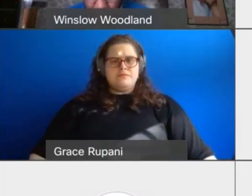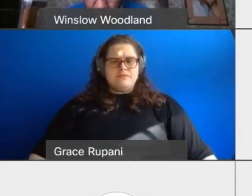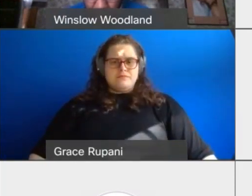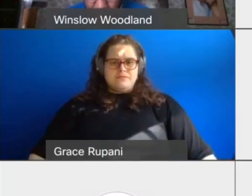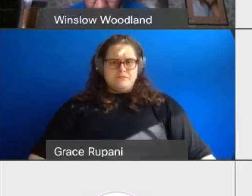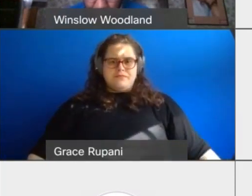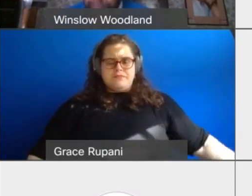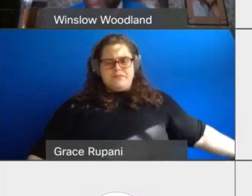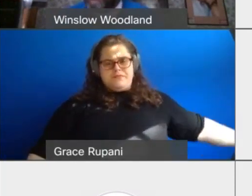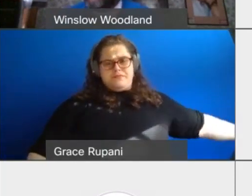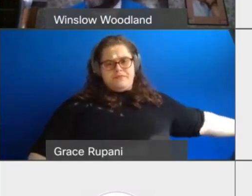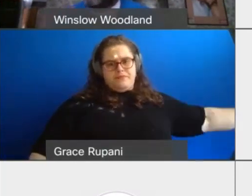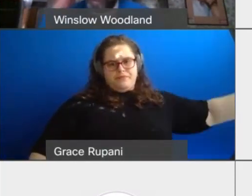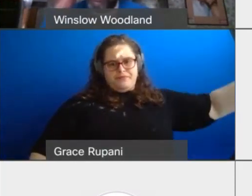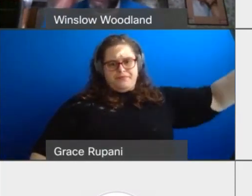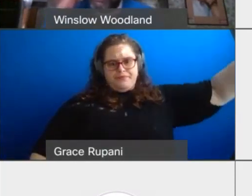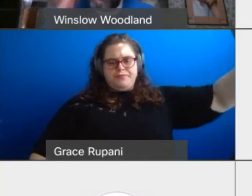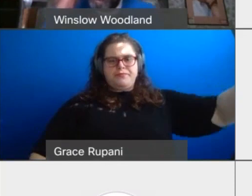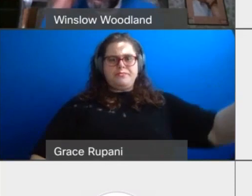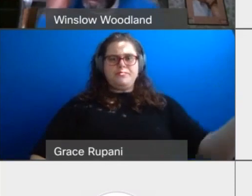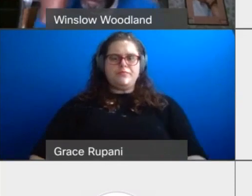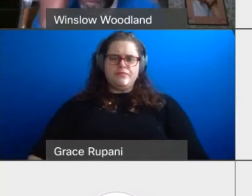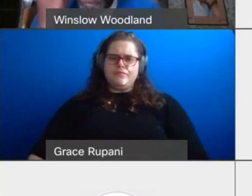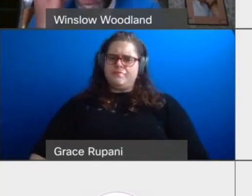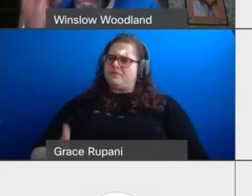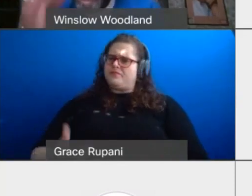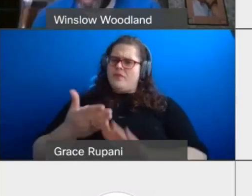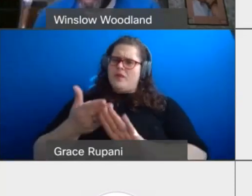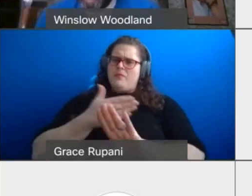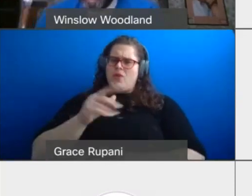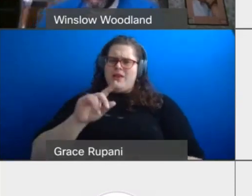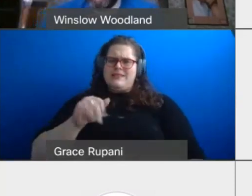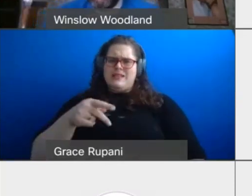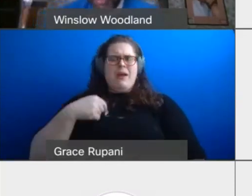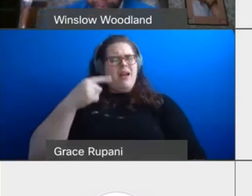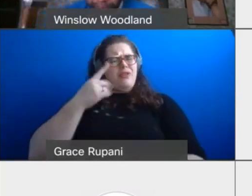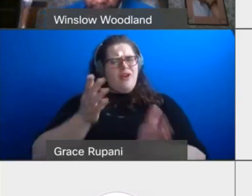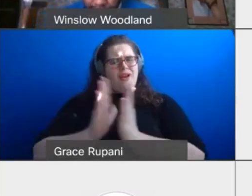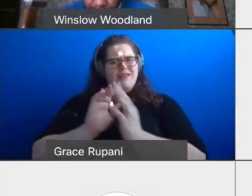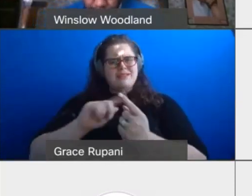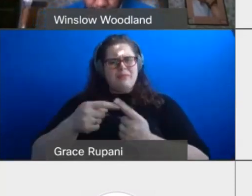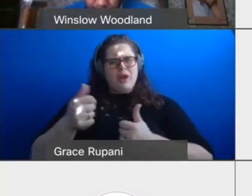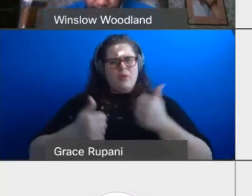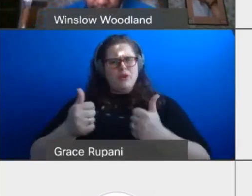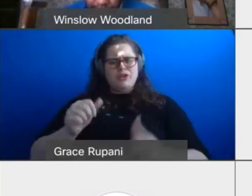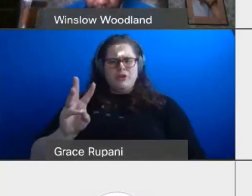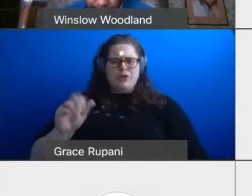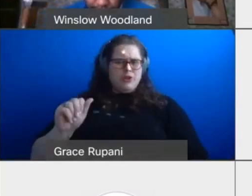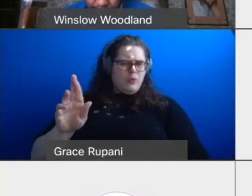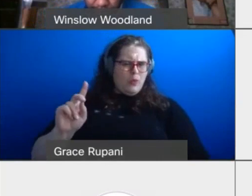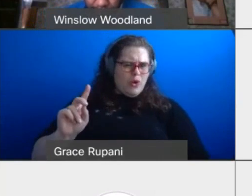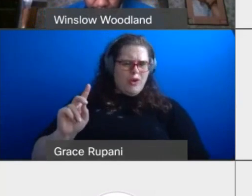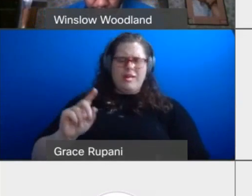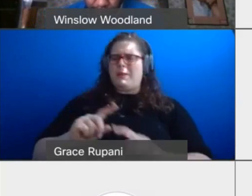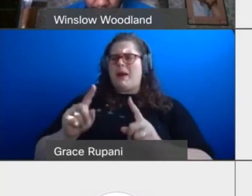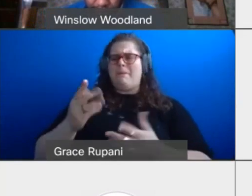Right. Prior to the question for the zip code, I thought it asked about your ward. That was what I remembered, but maybe it said zip code too. I just remember there